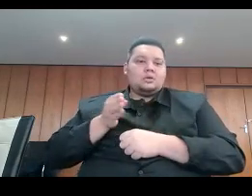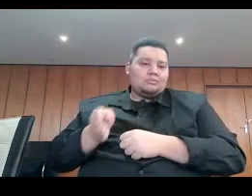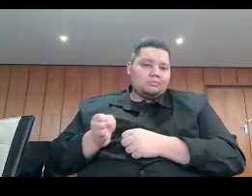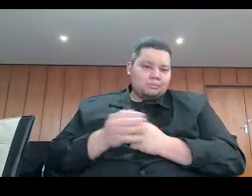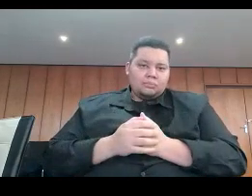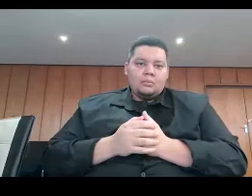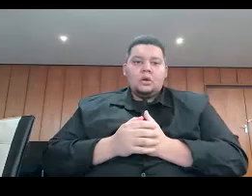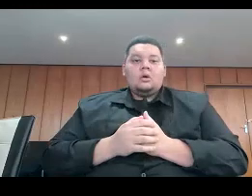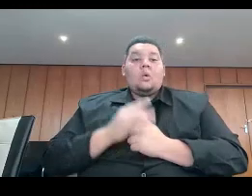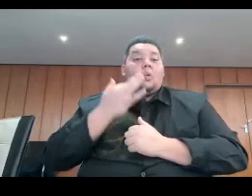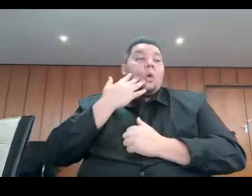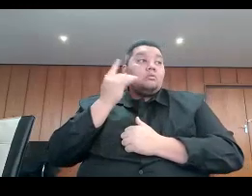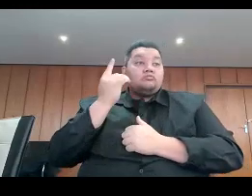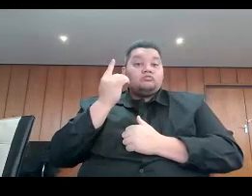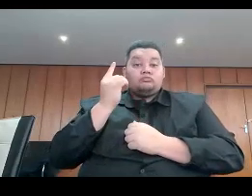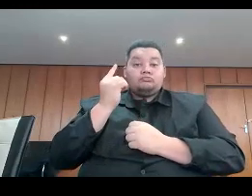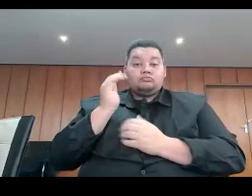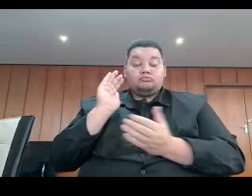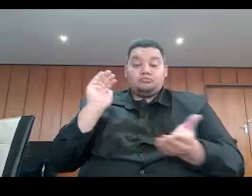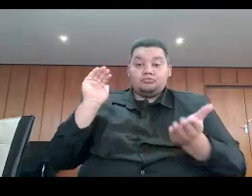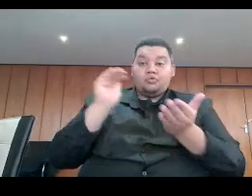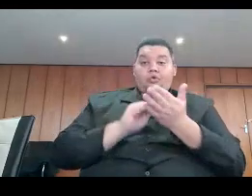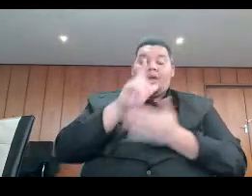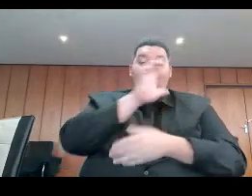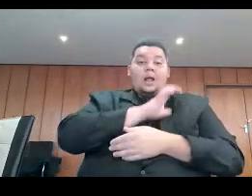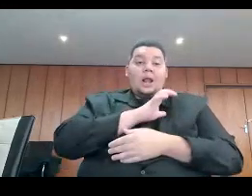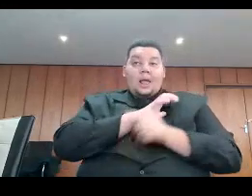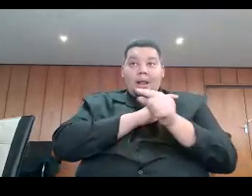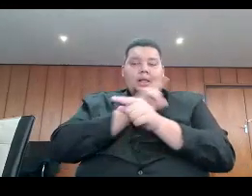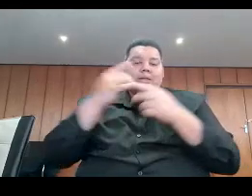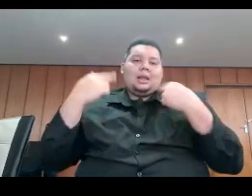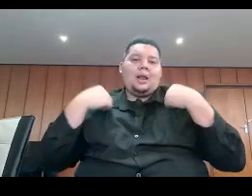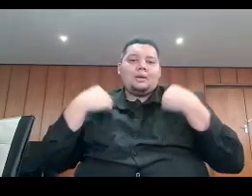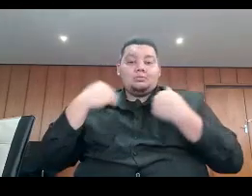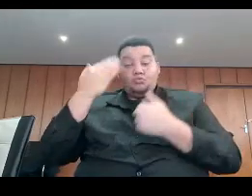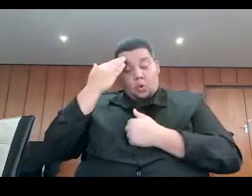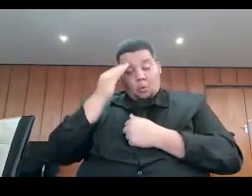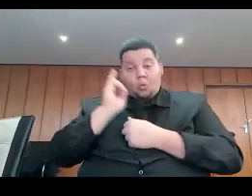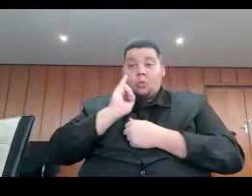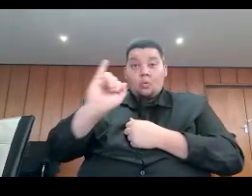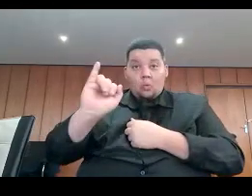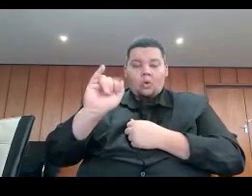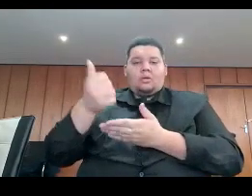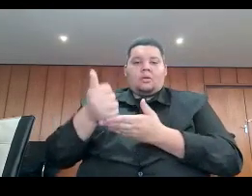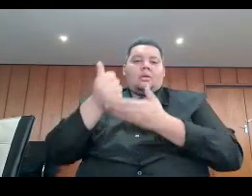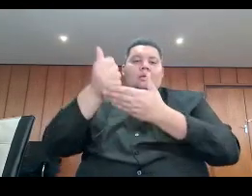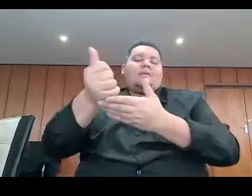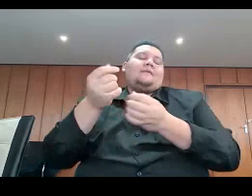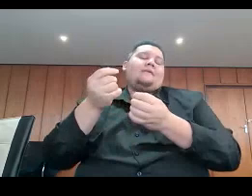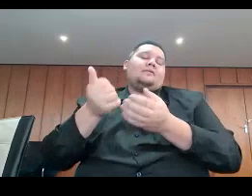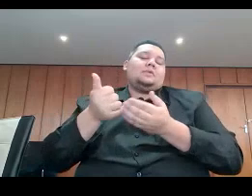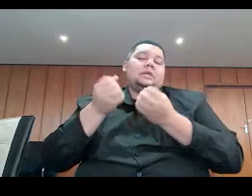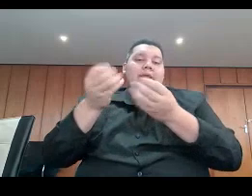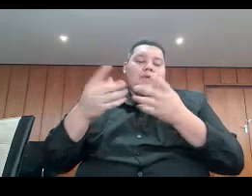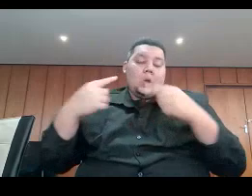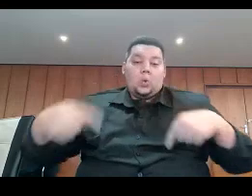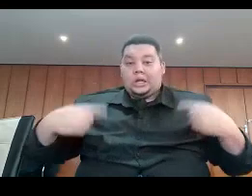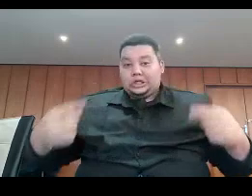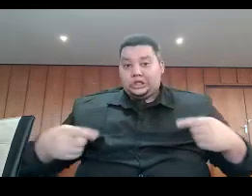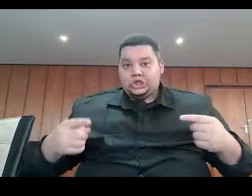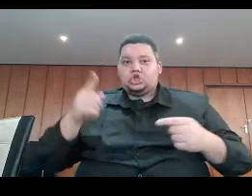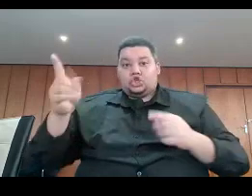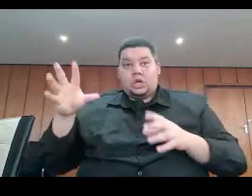When she gets to the clinic, the nurses know her and help her with a wheelchair. She doesn't join the queue, which is good. It's